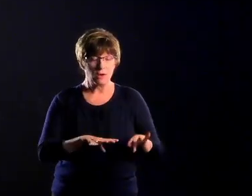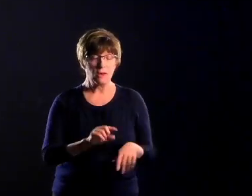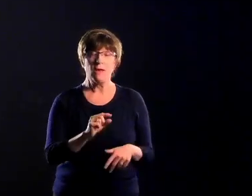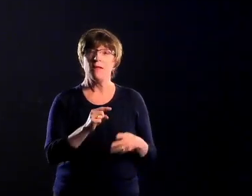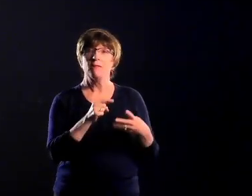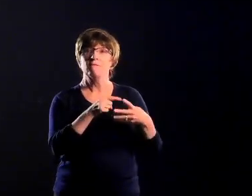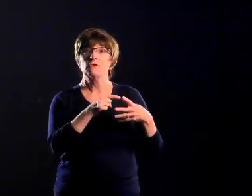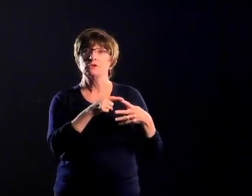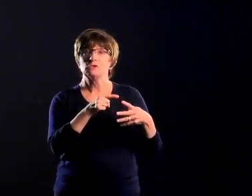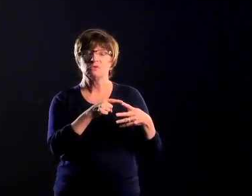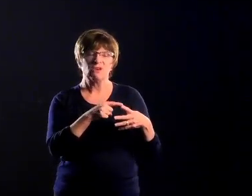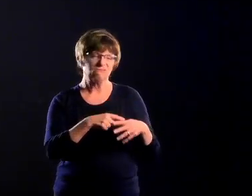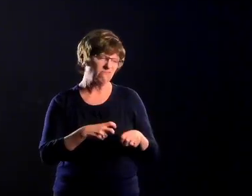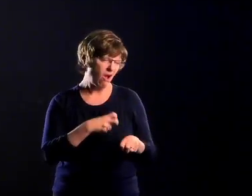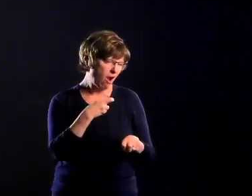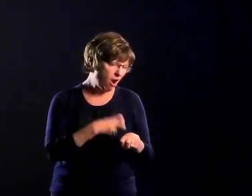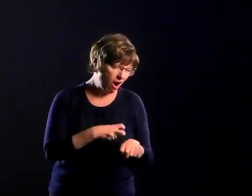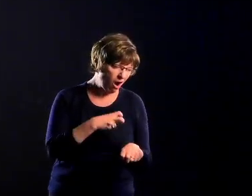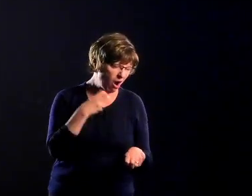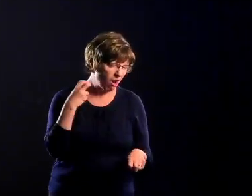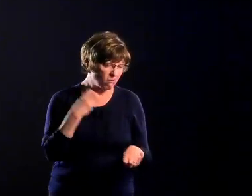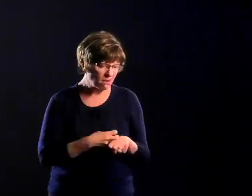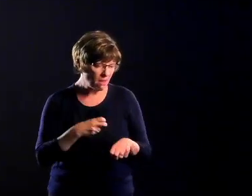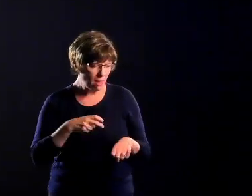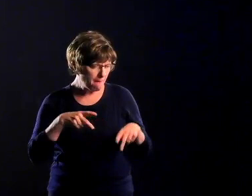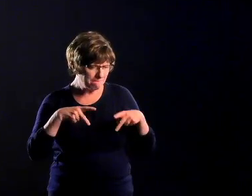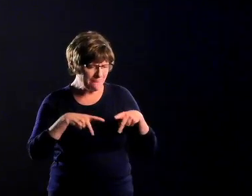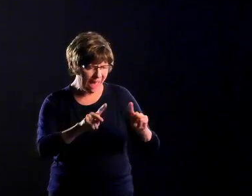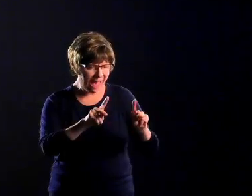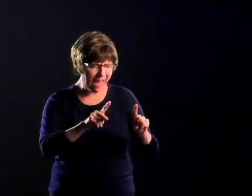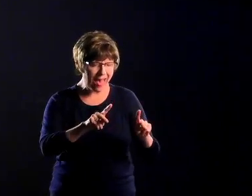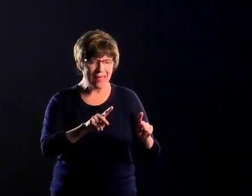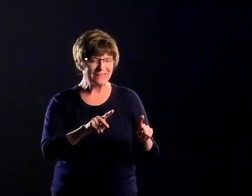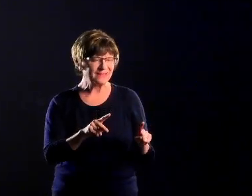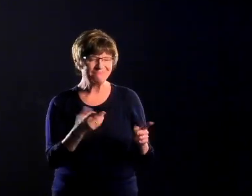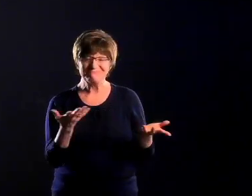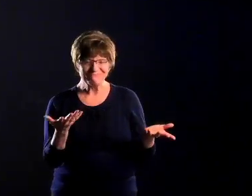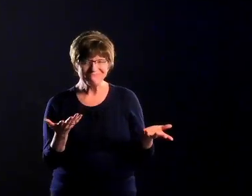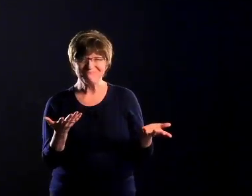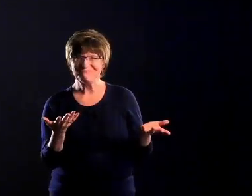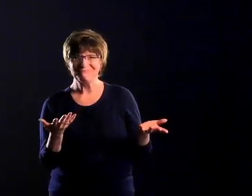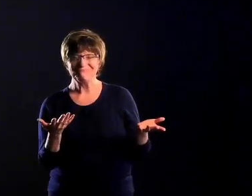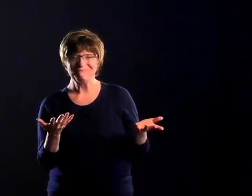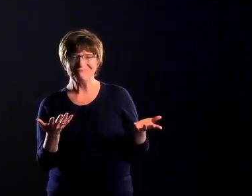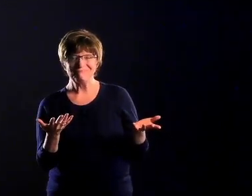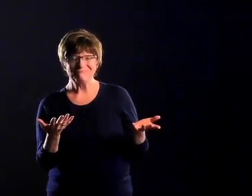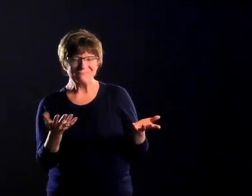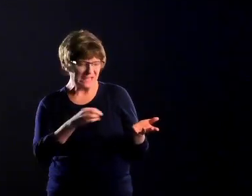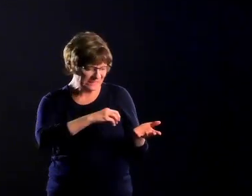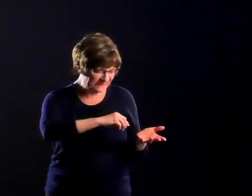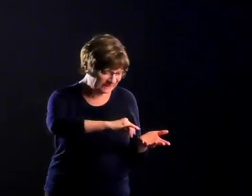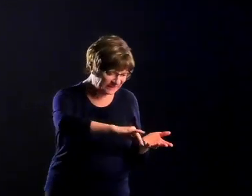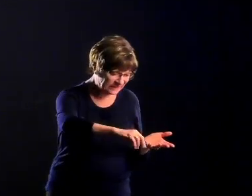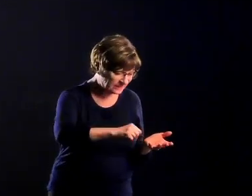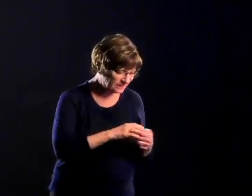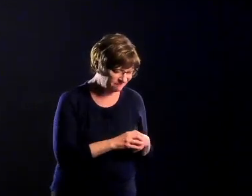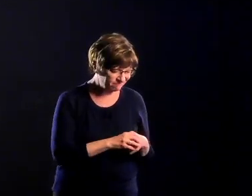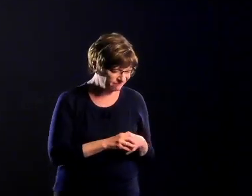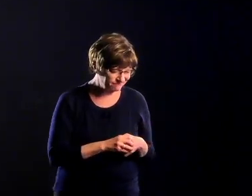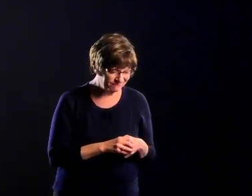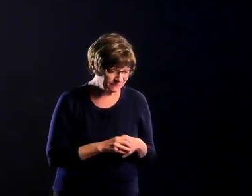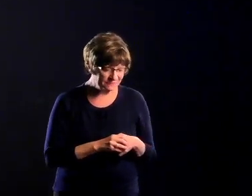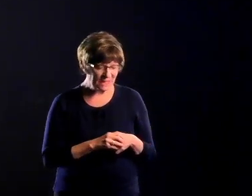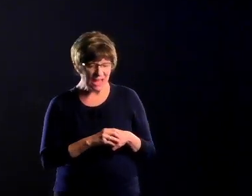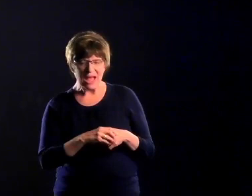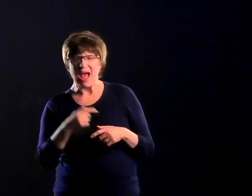is that which is hard pan, it's a path. And unfortunately, as that seed falls along the path, and